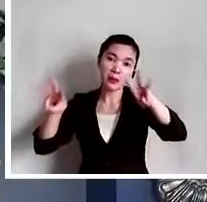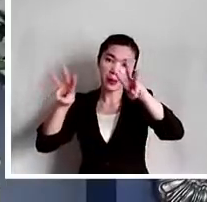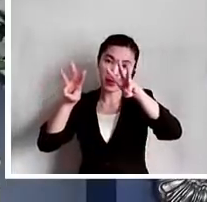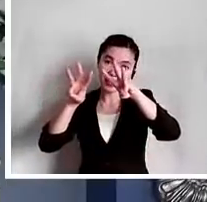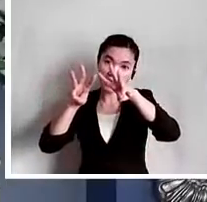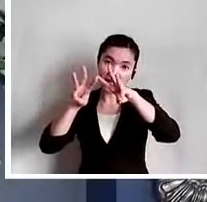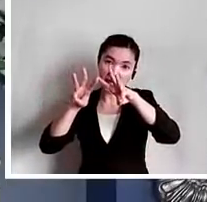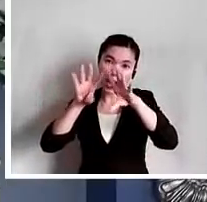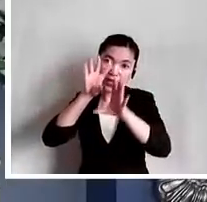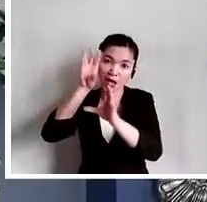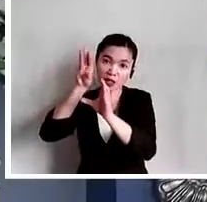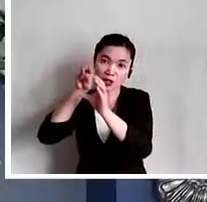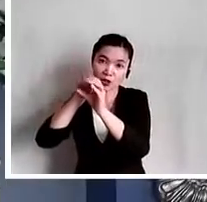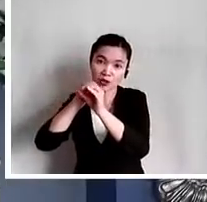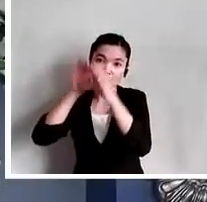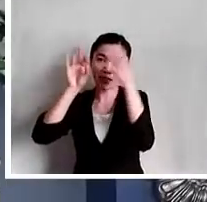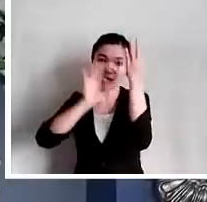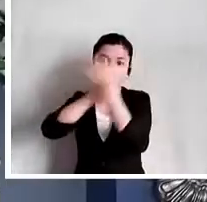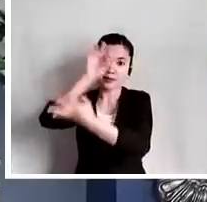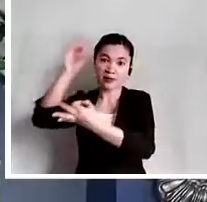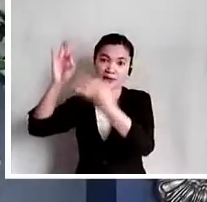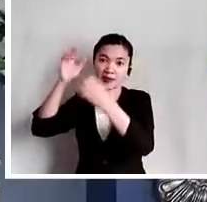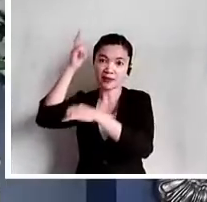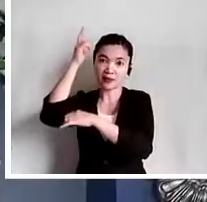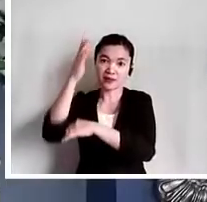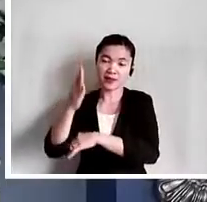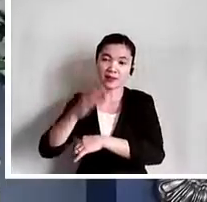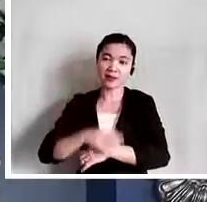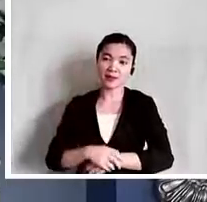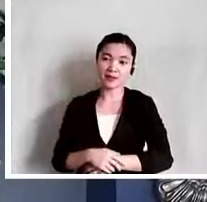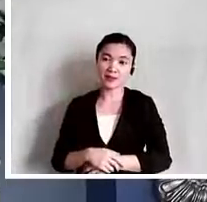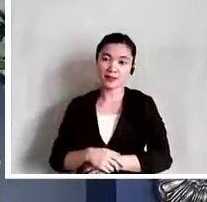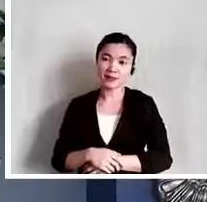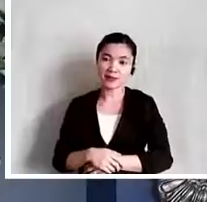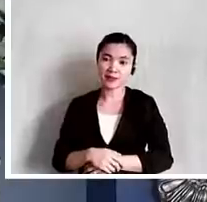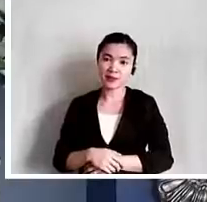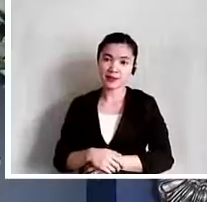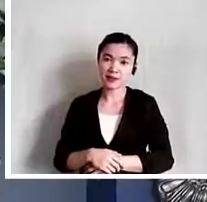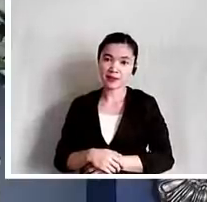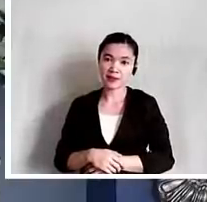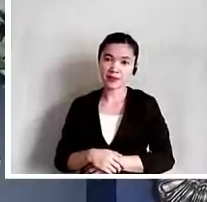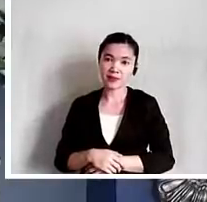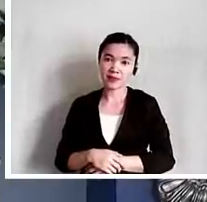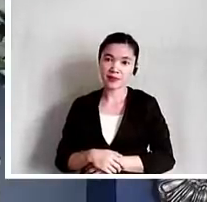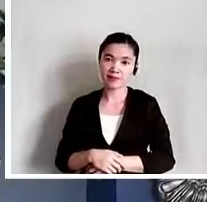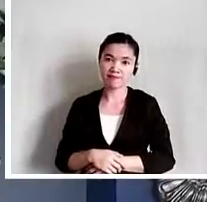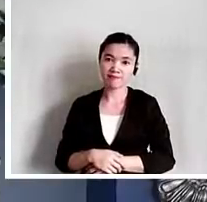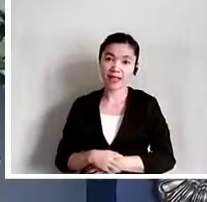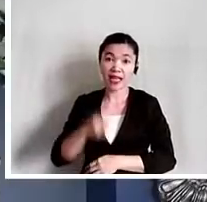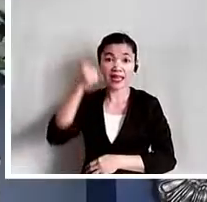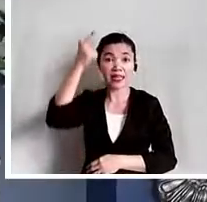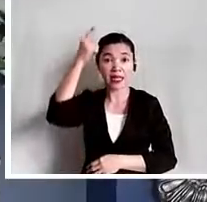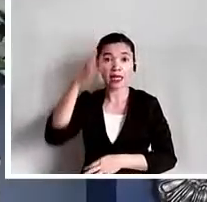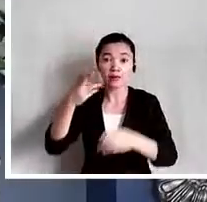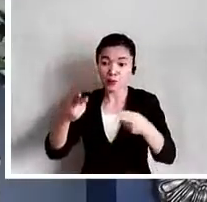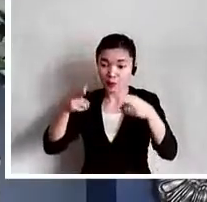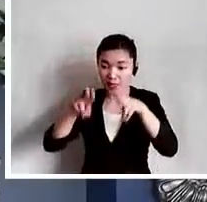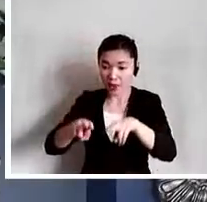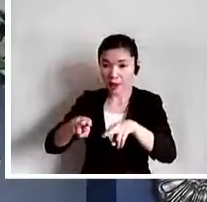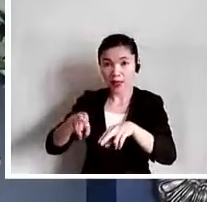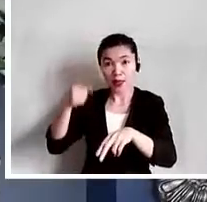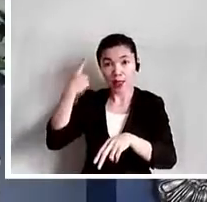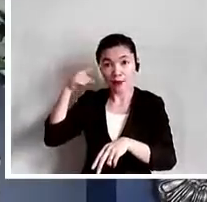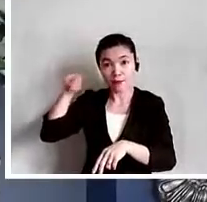God. And God made it happen for